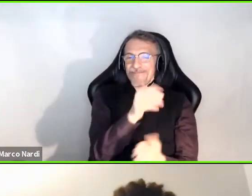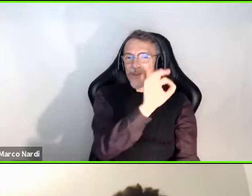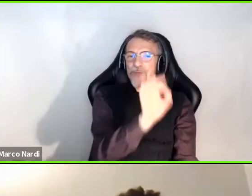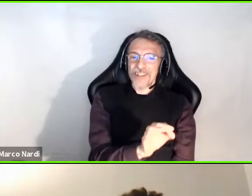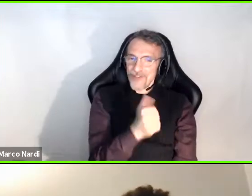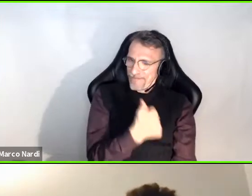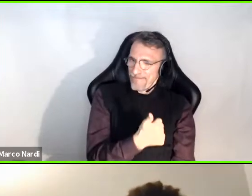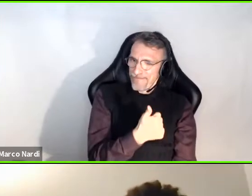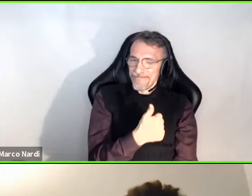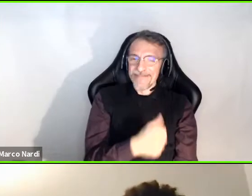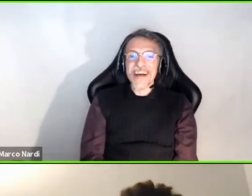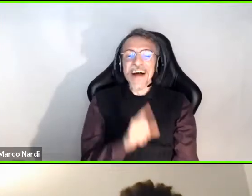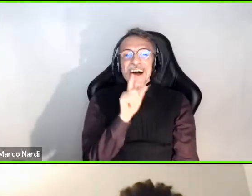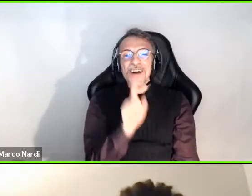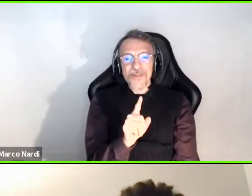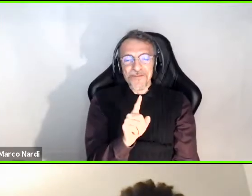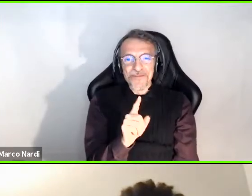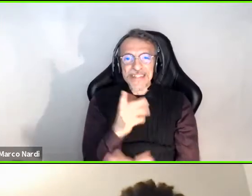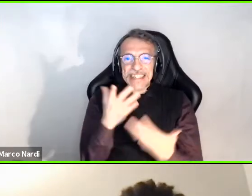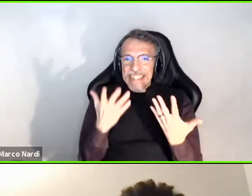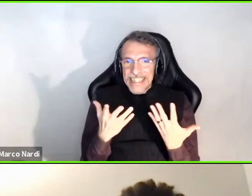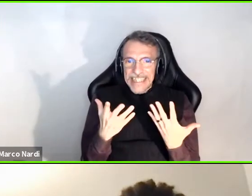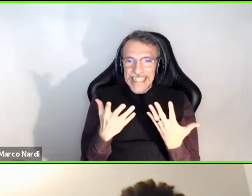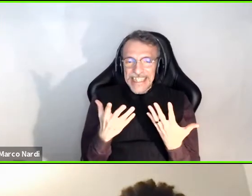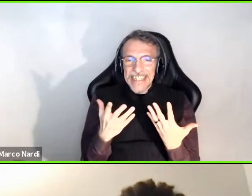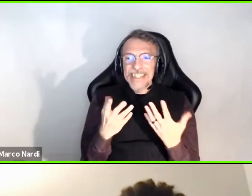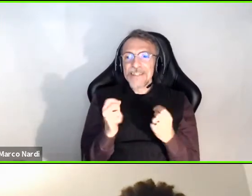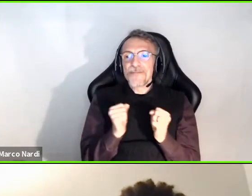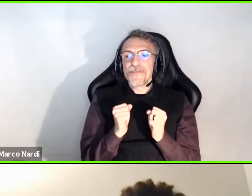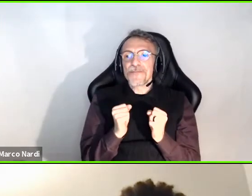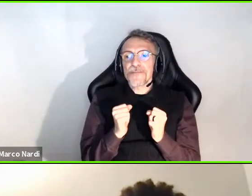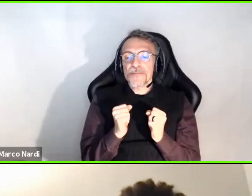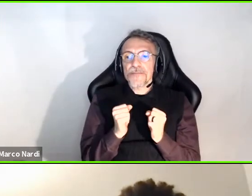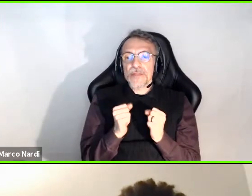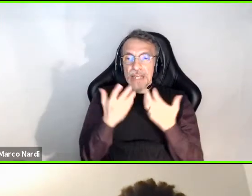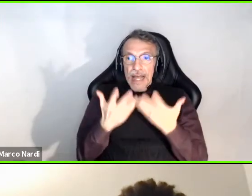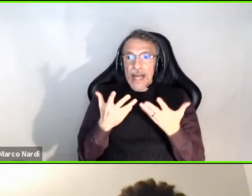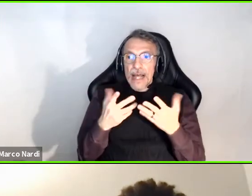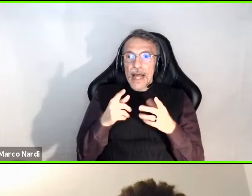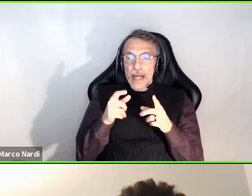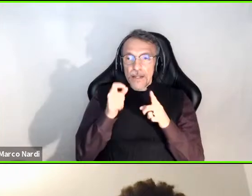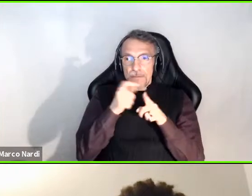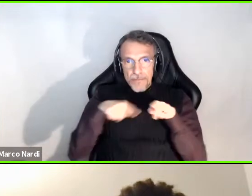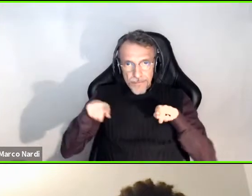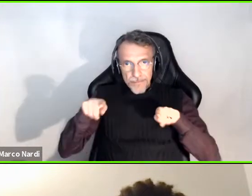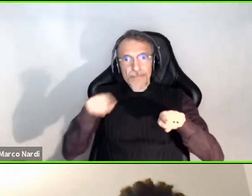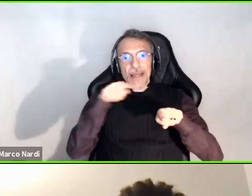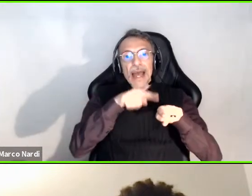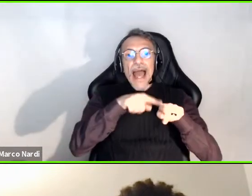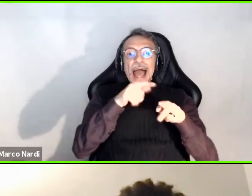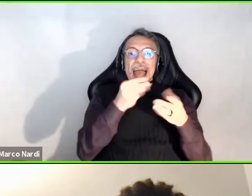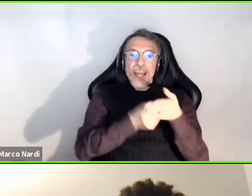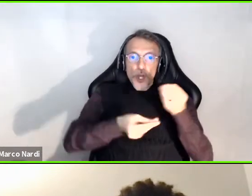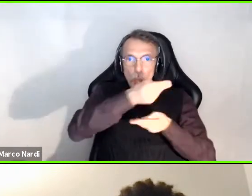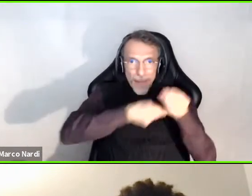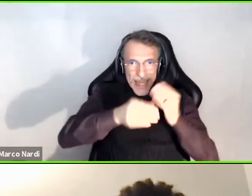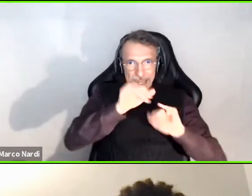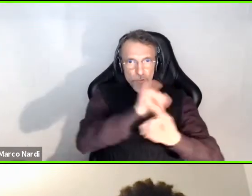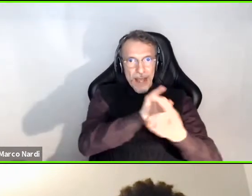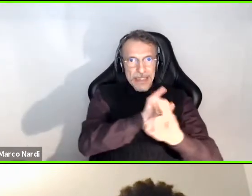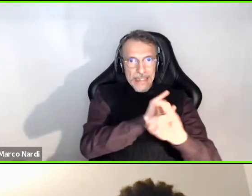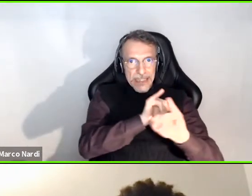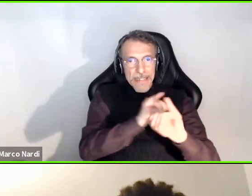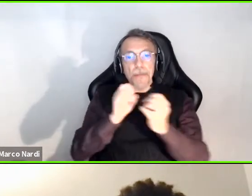Okay, I don't see there are multiple crises that are happening at the same time. One is the economic crisis, and I think